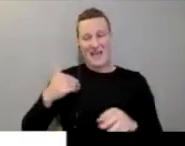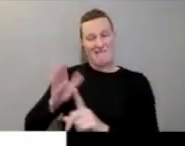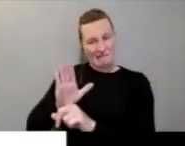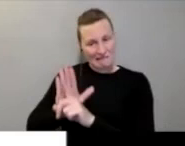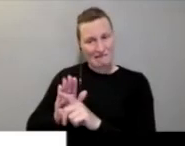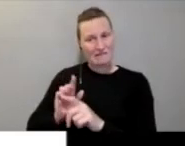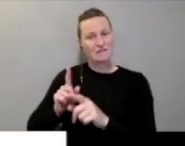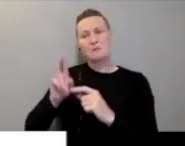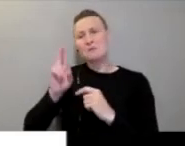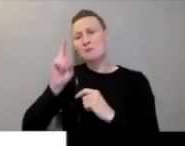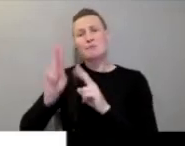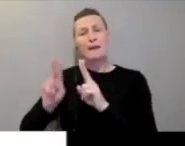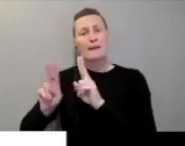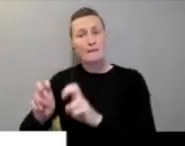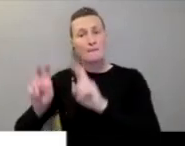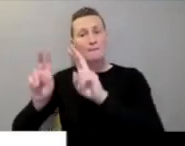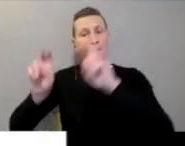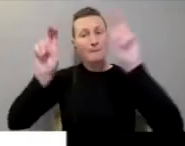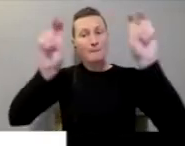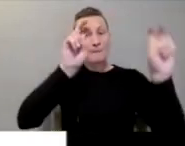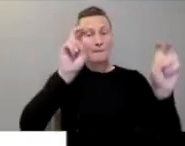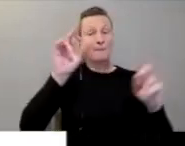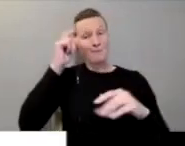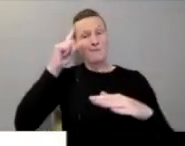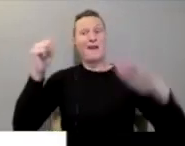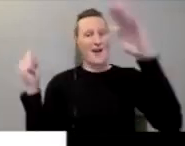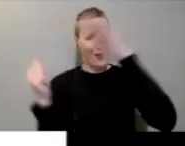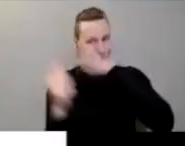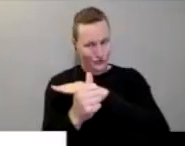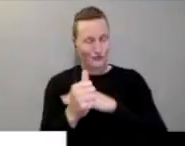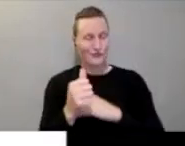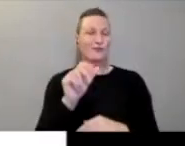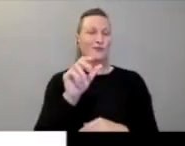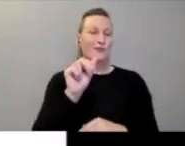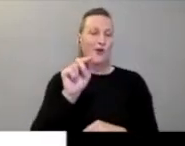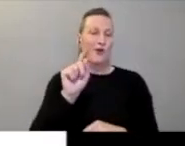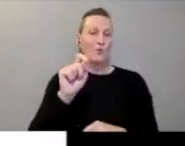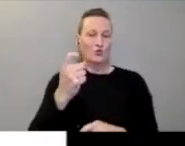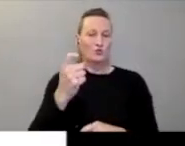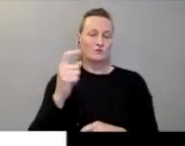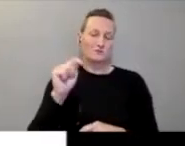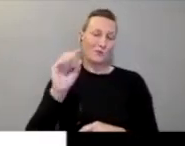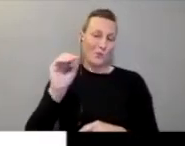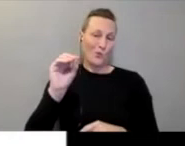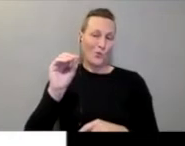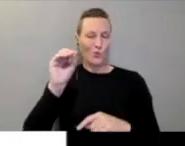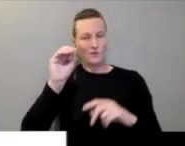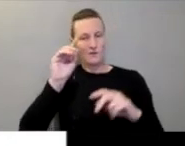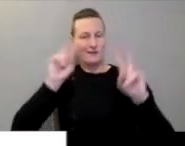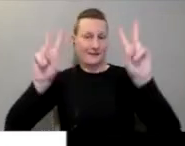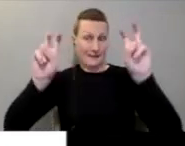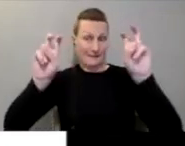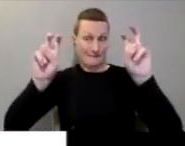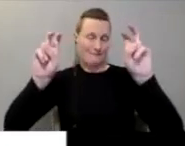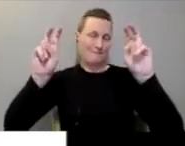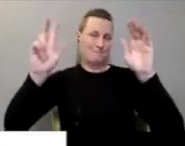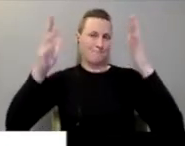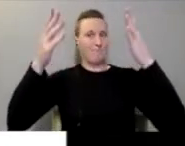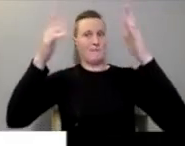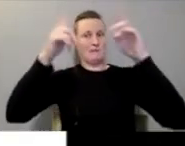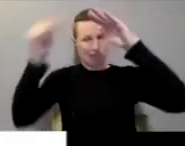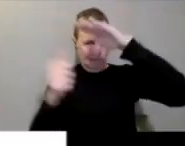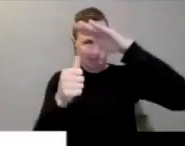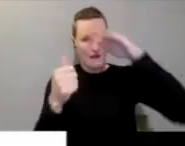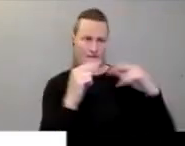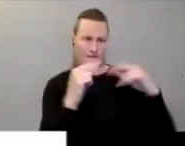focus, but within the larger ArtworxTO umbrella. So all of that will be, we'll have much more to announce